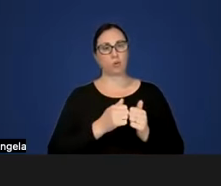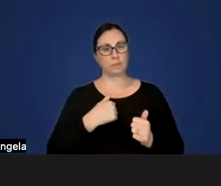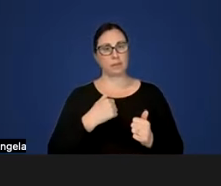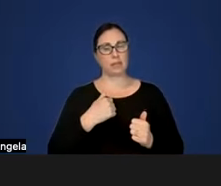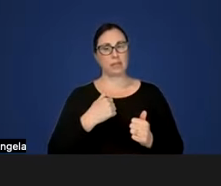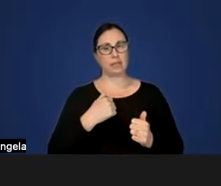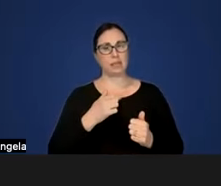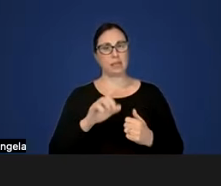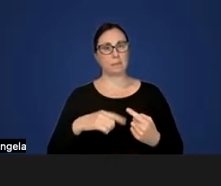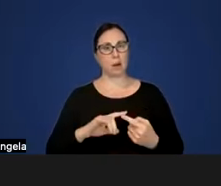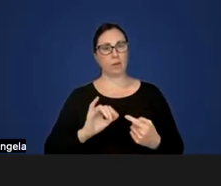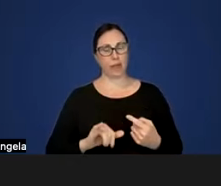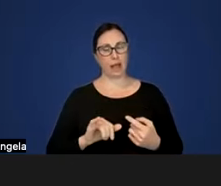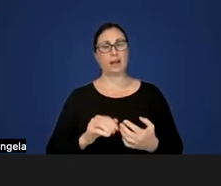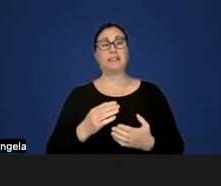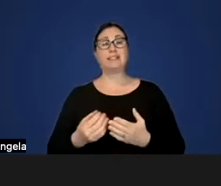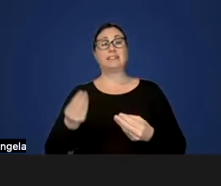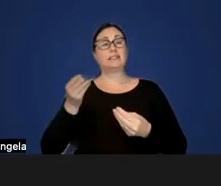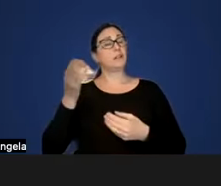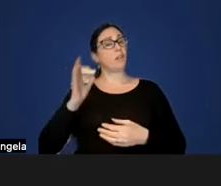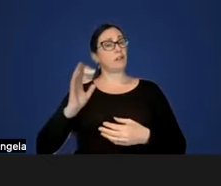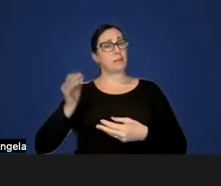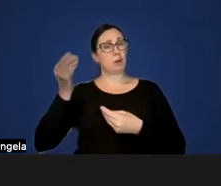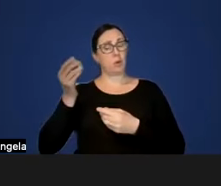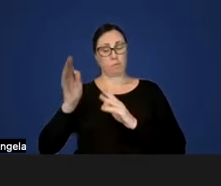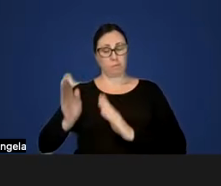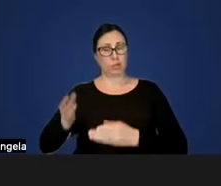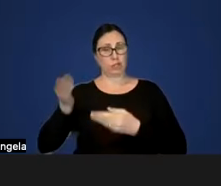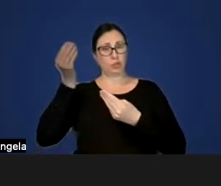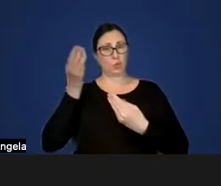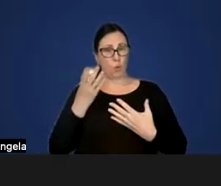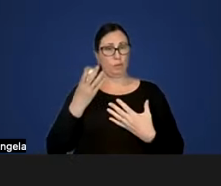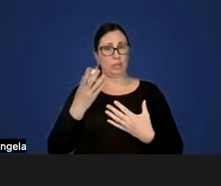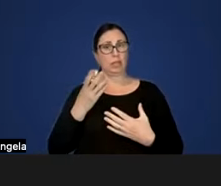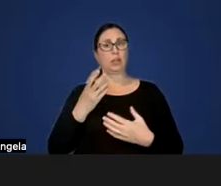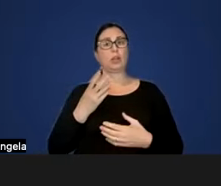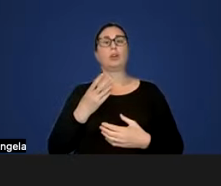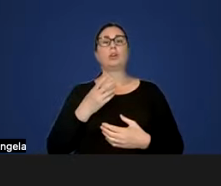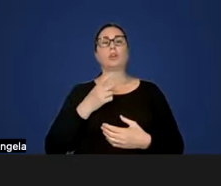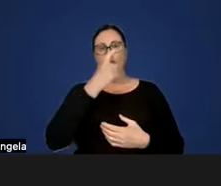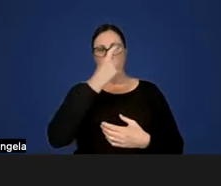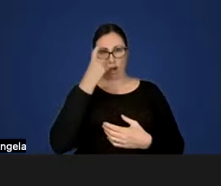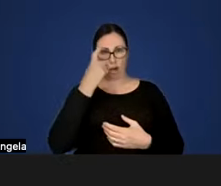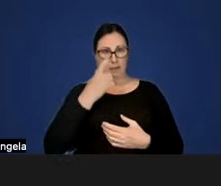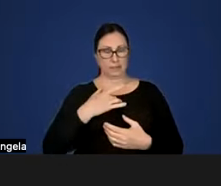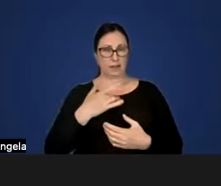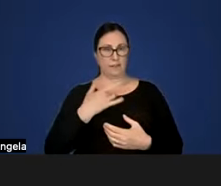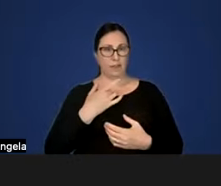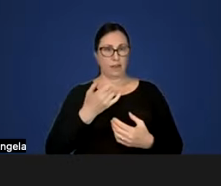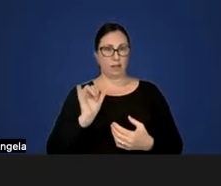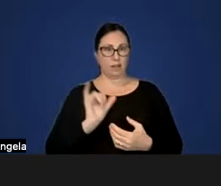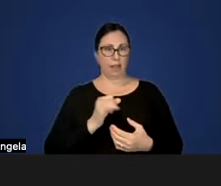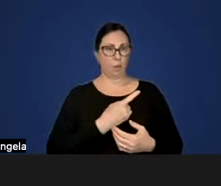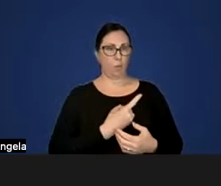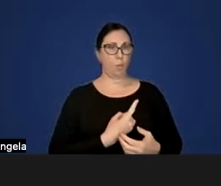told me that, your trauma is going to feel like one thing when you experience it, and then it's going to feel like something else in a couple years.